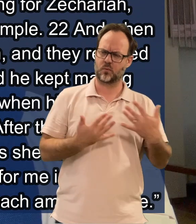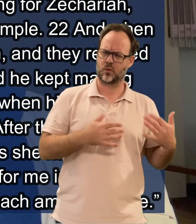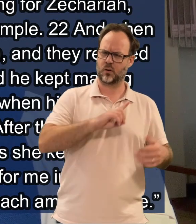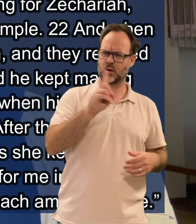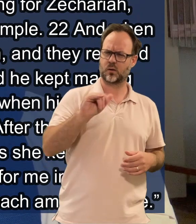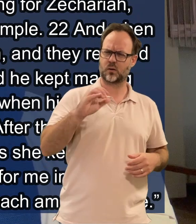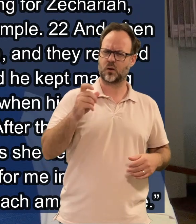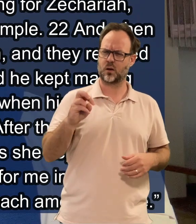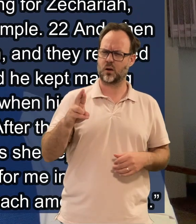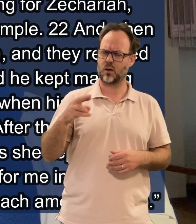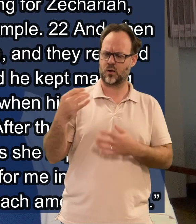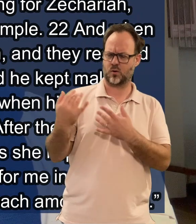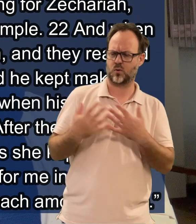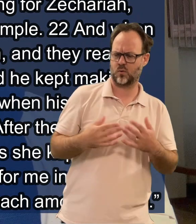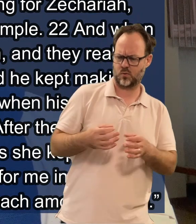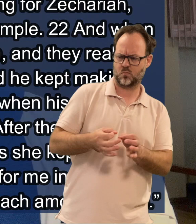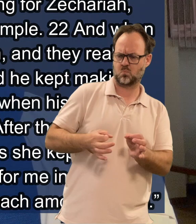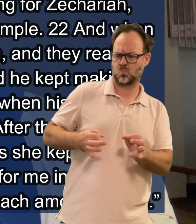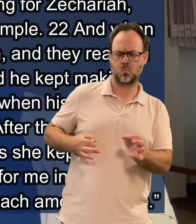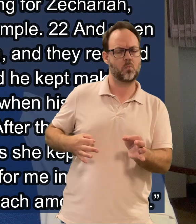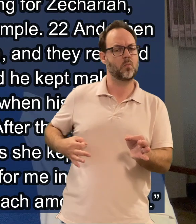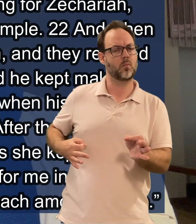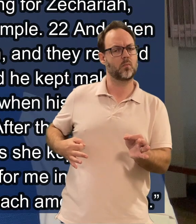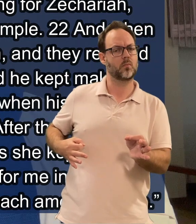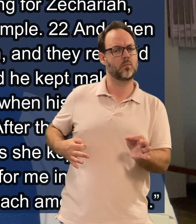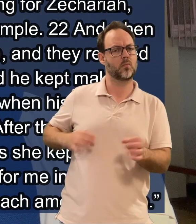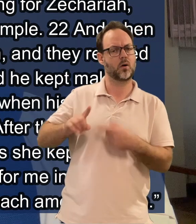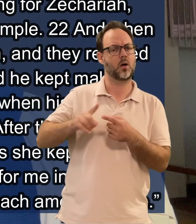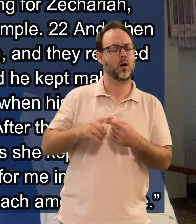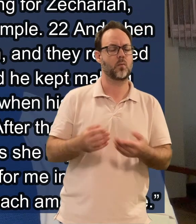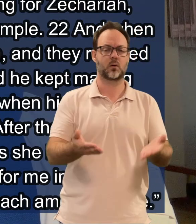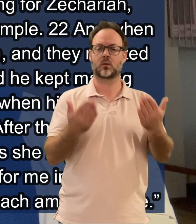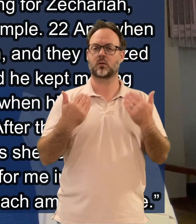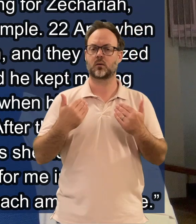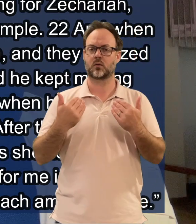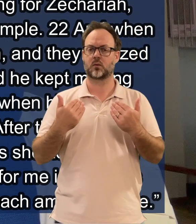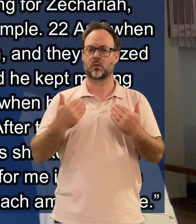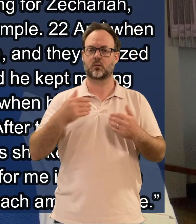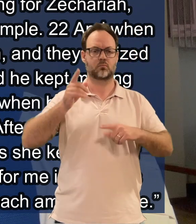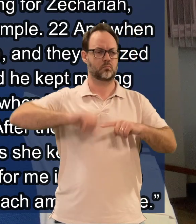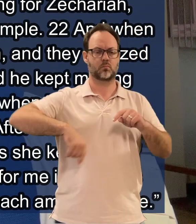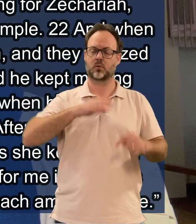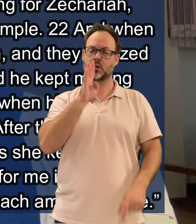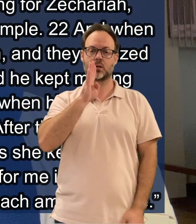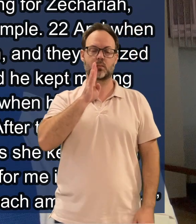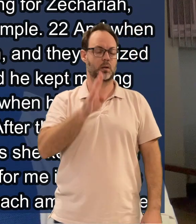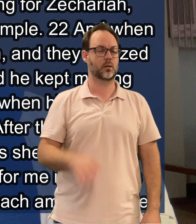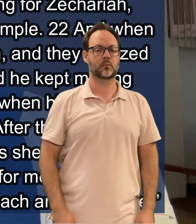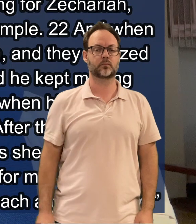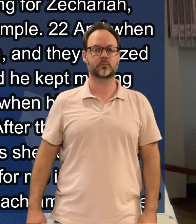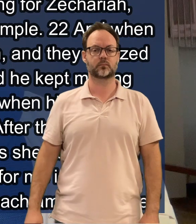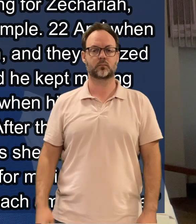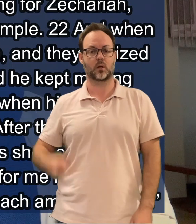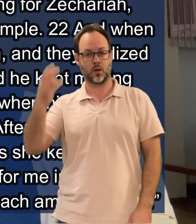the people were waiting for Zechariah, and they were wondering at the delay in the temple. And when he came out, he was unable to speak to them. And